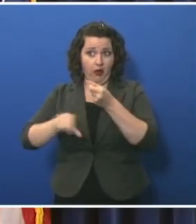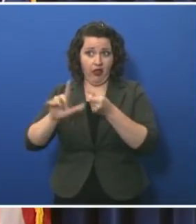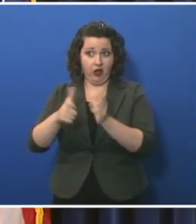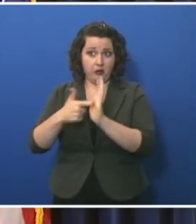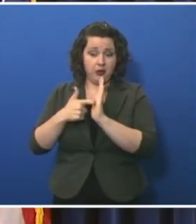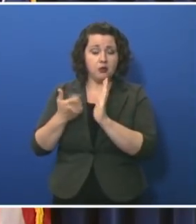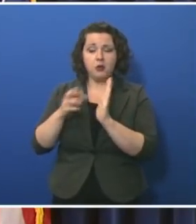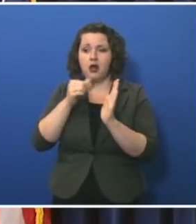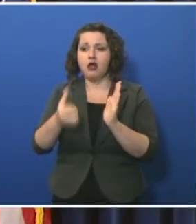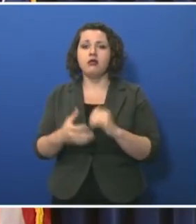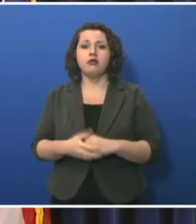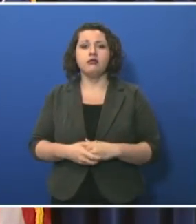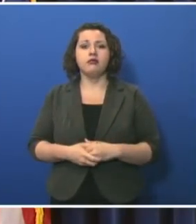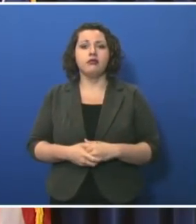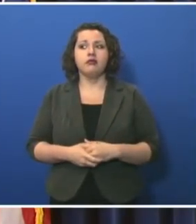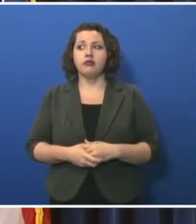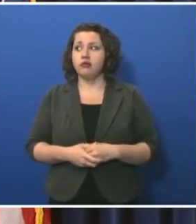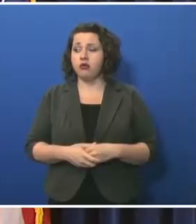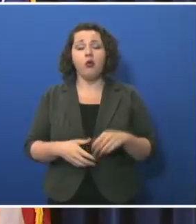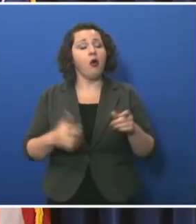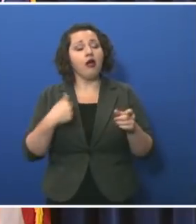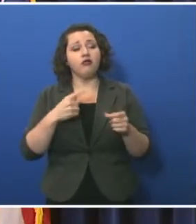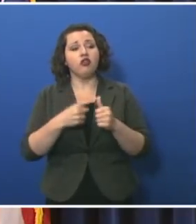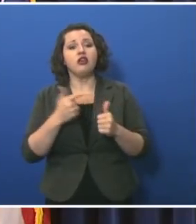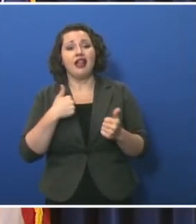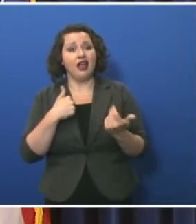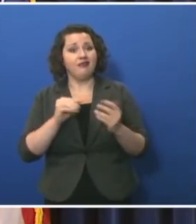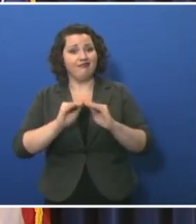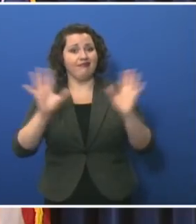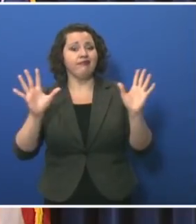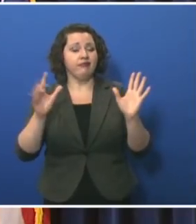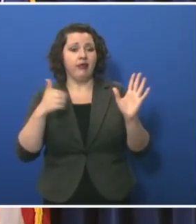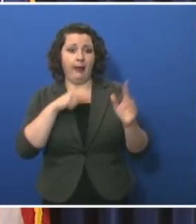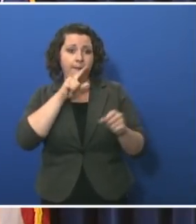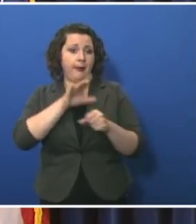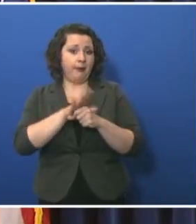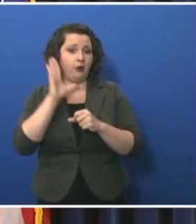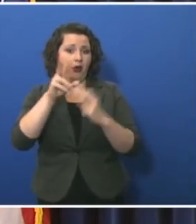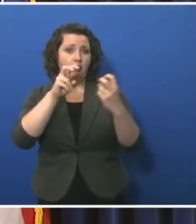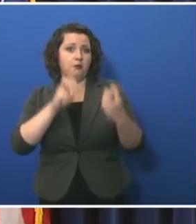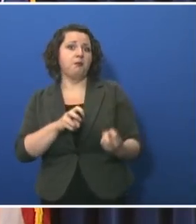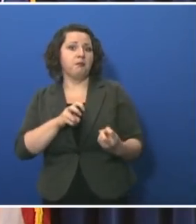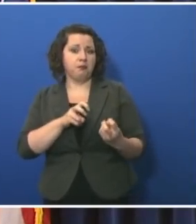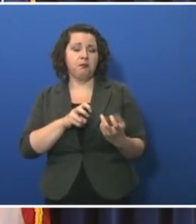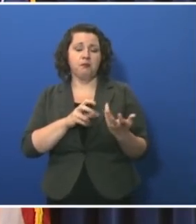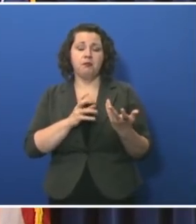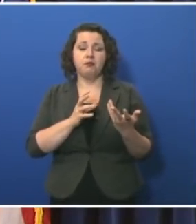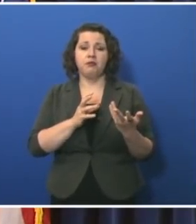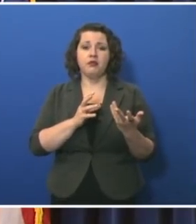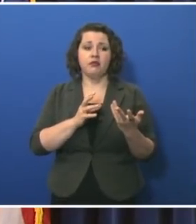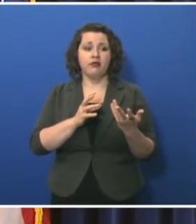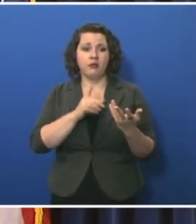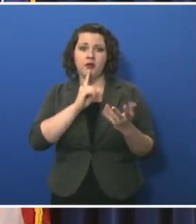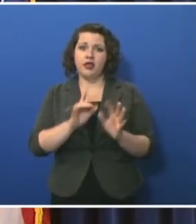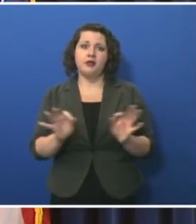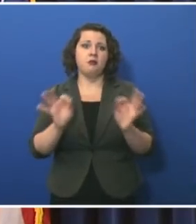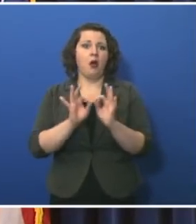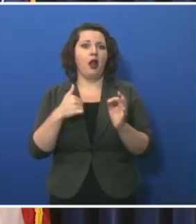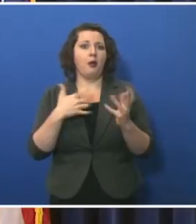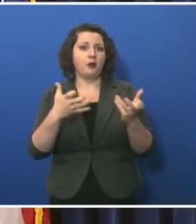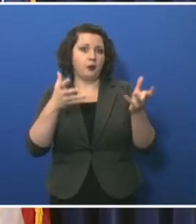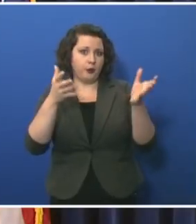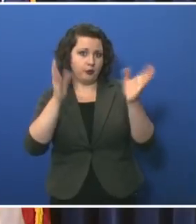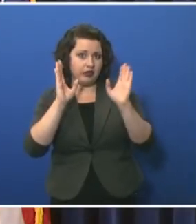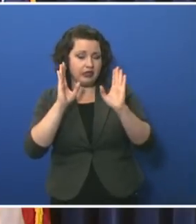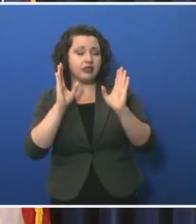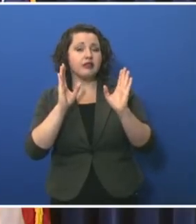I made it very clear that I'm committed to sitting down and having a conversation, to most importantly listening